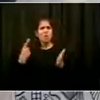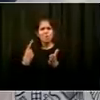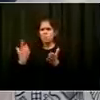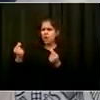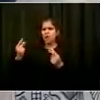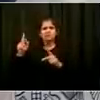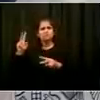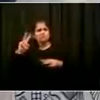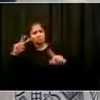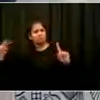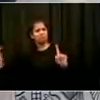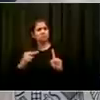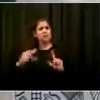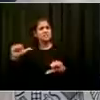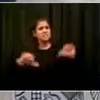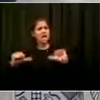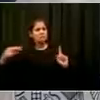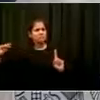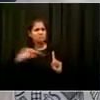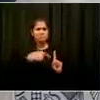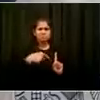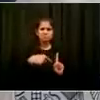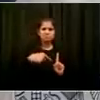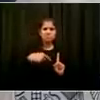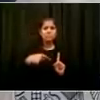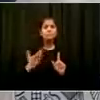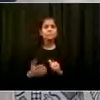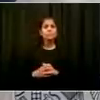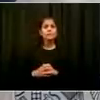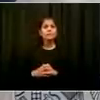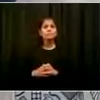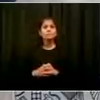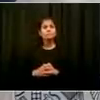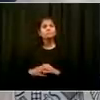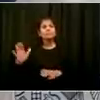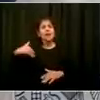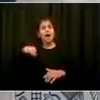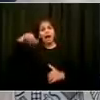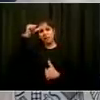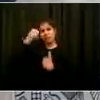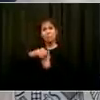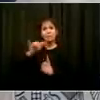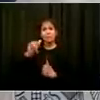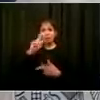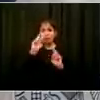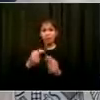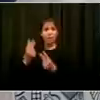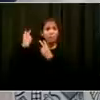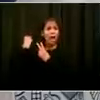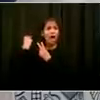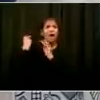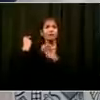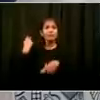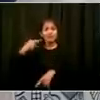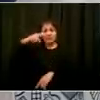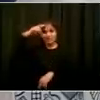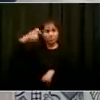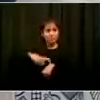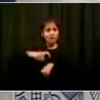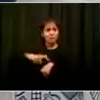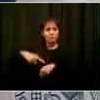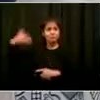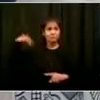Varma's voice on that call. He and I had quite a dialogue on that call about the 3% and what it would mean in terms of case numbers, et cetera. I